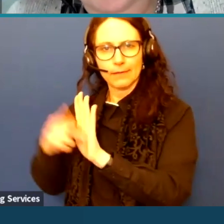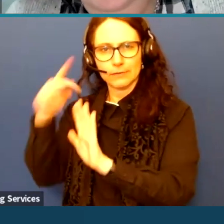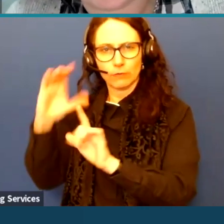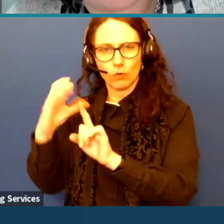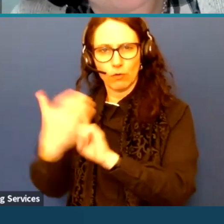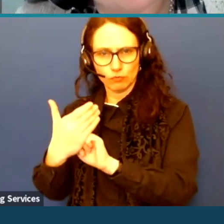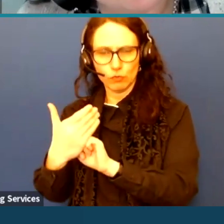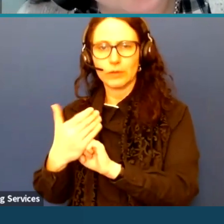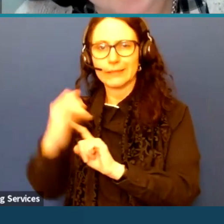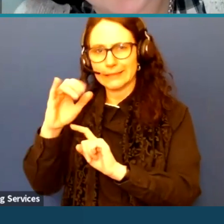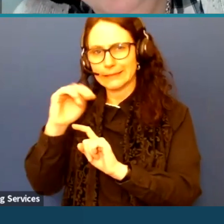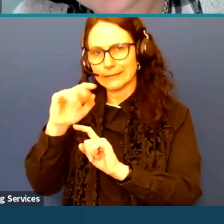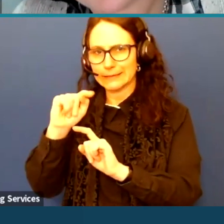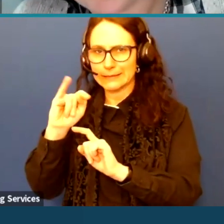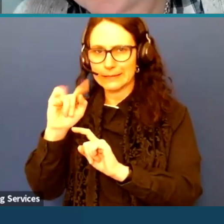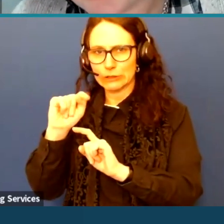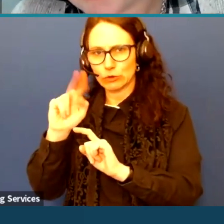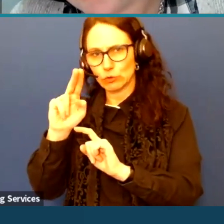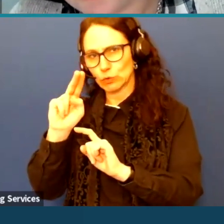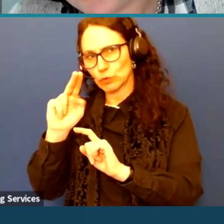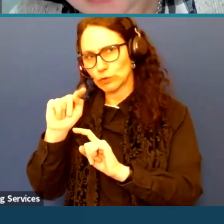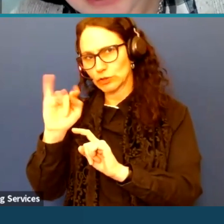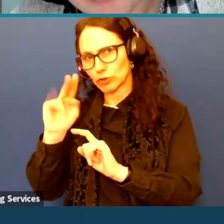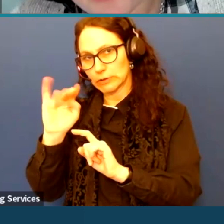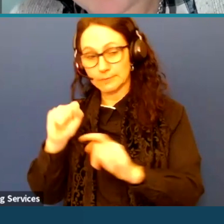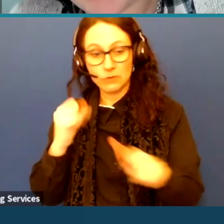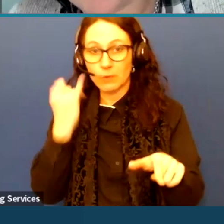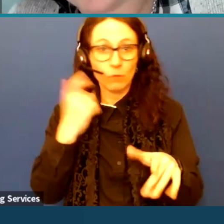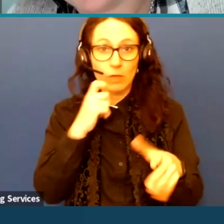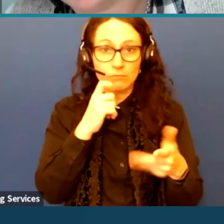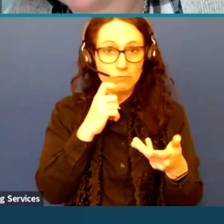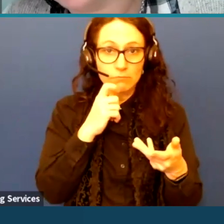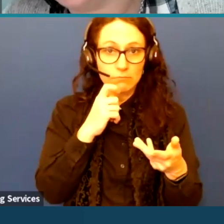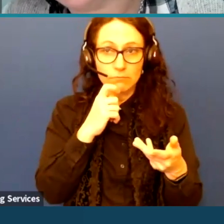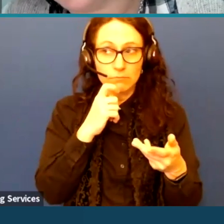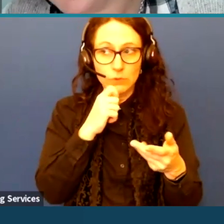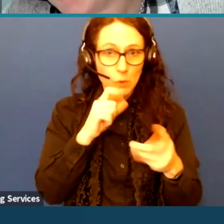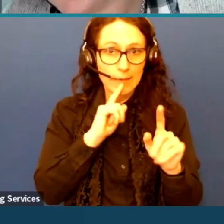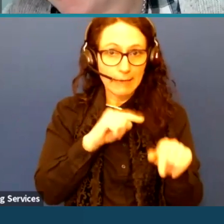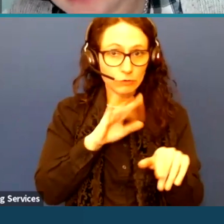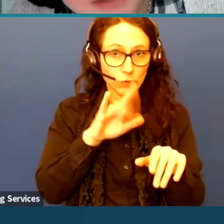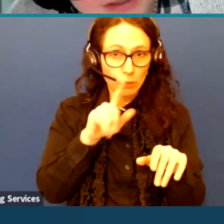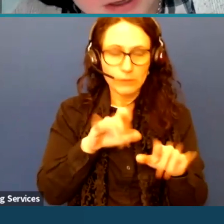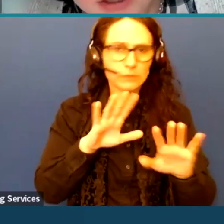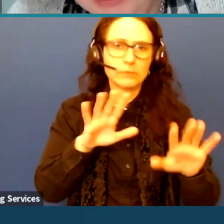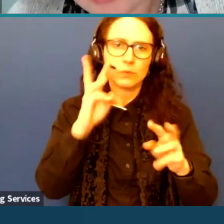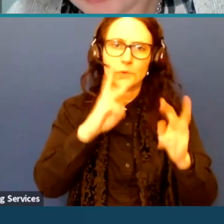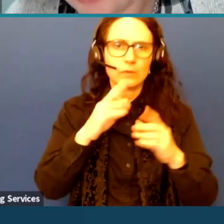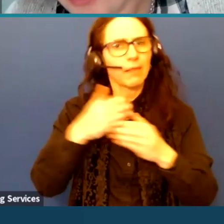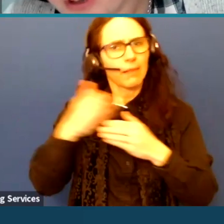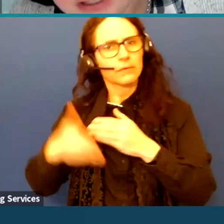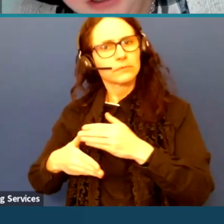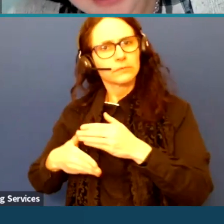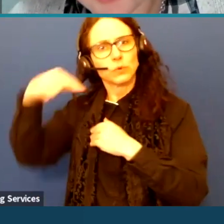institutions. So if we do not get to your question, we will be having a Q&A at the end. So